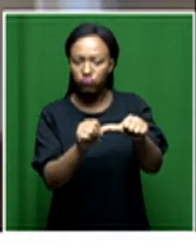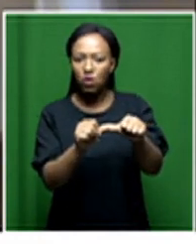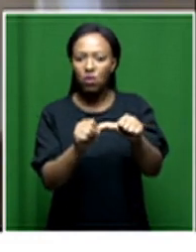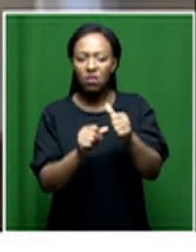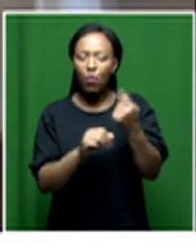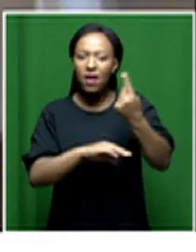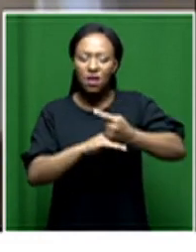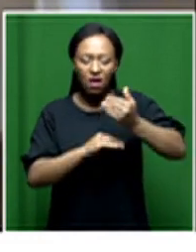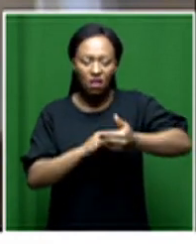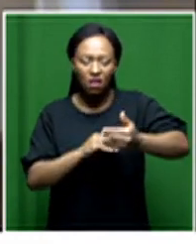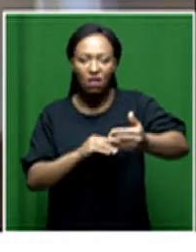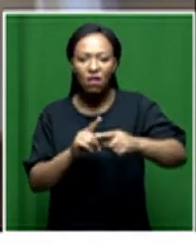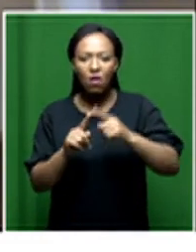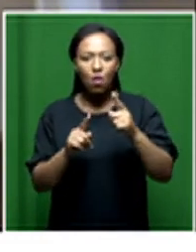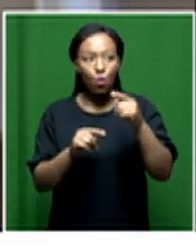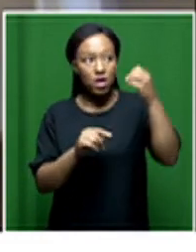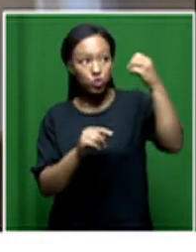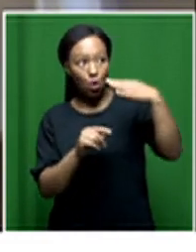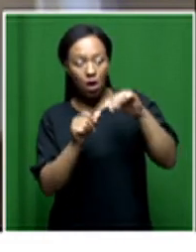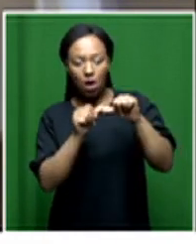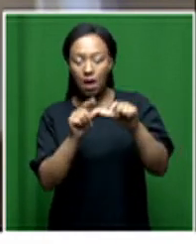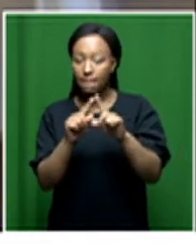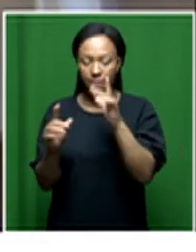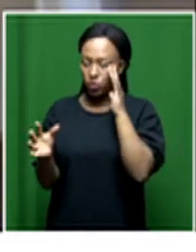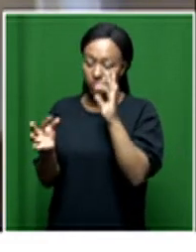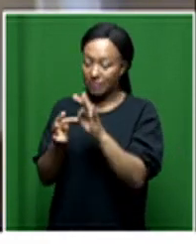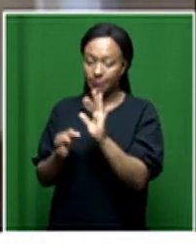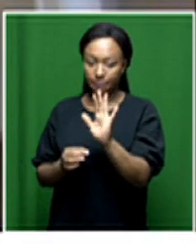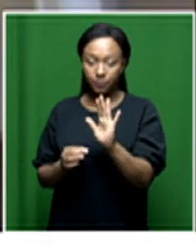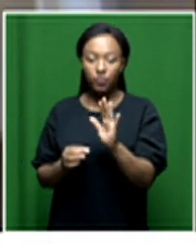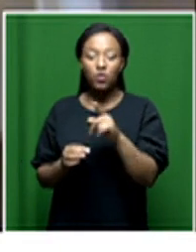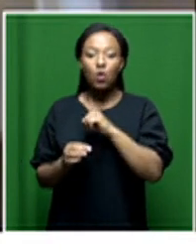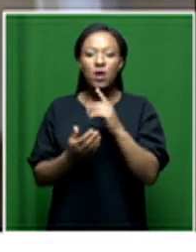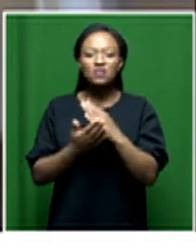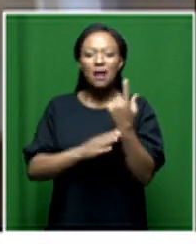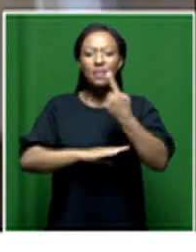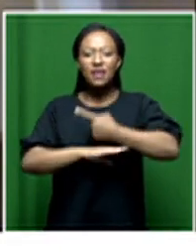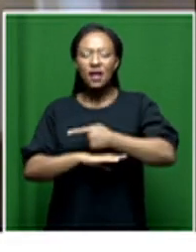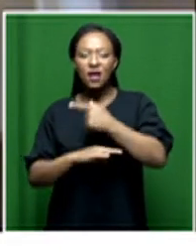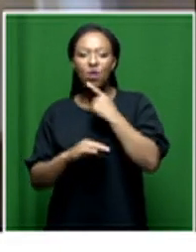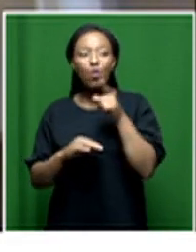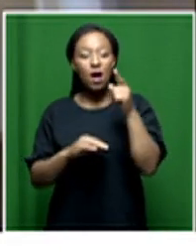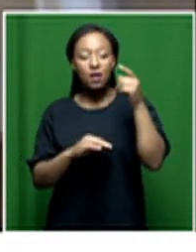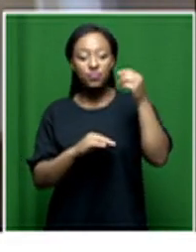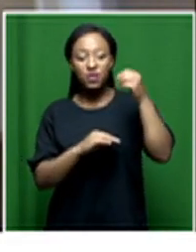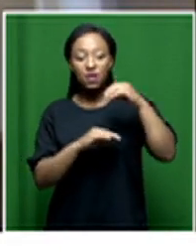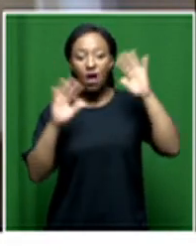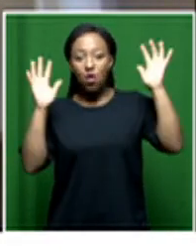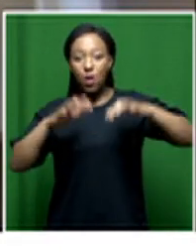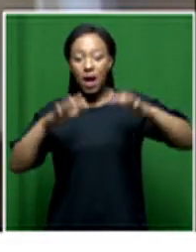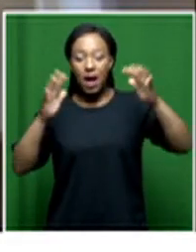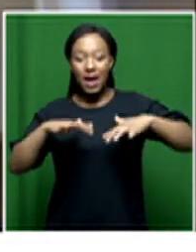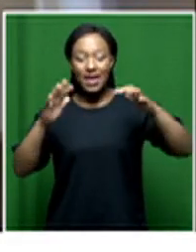a couple of days with poor solar. And let me first be specific. When we have overcast days, we still get output from solar, probably